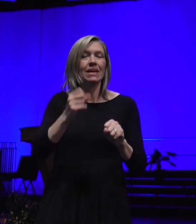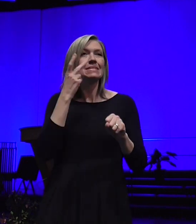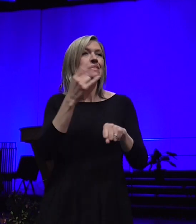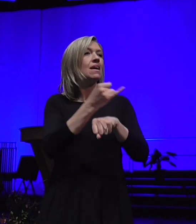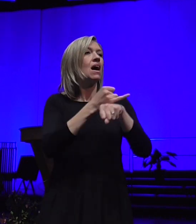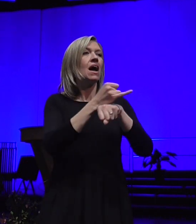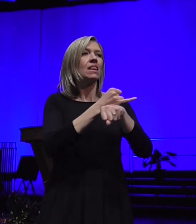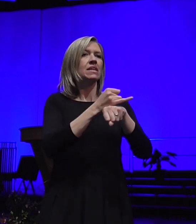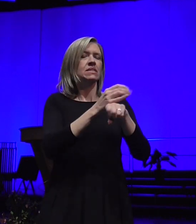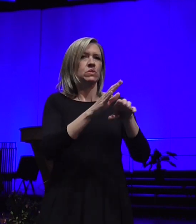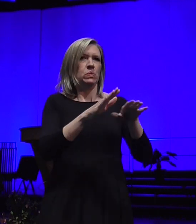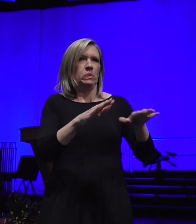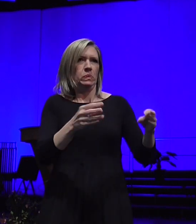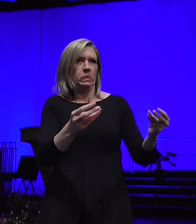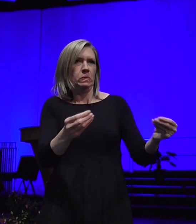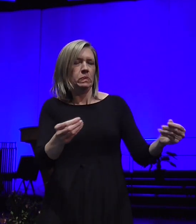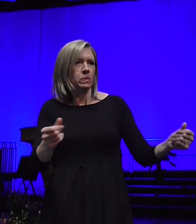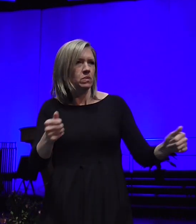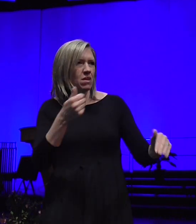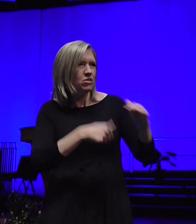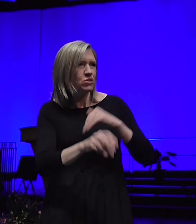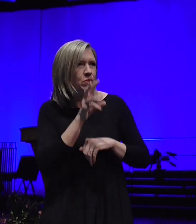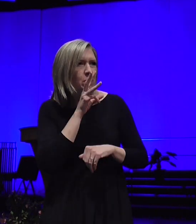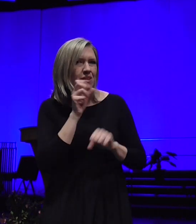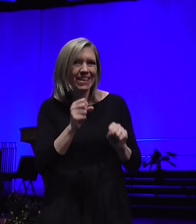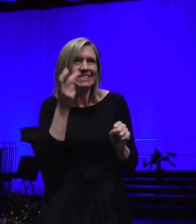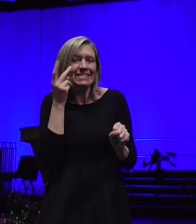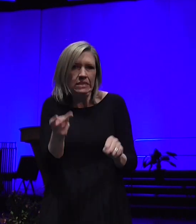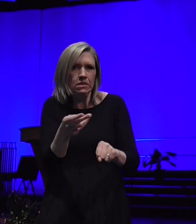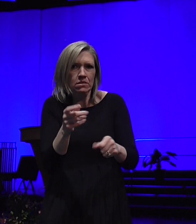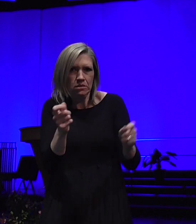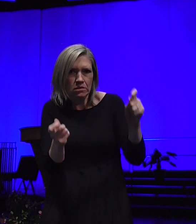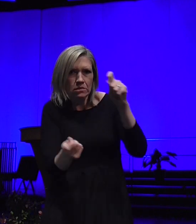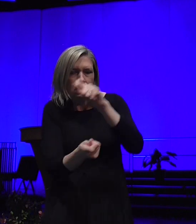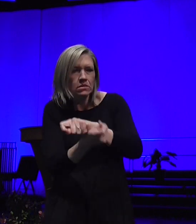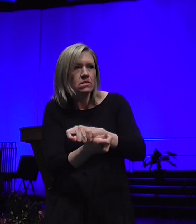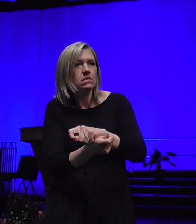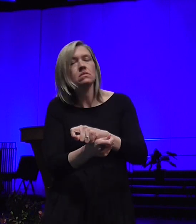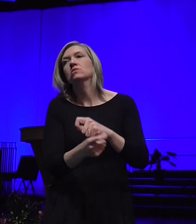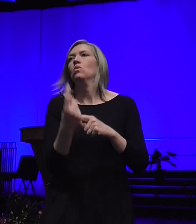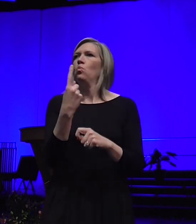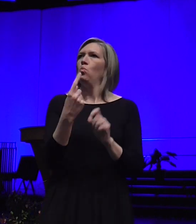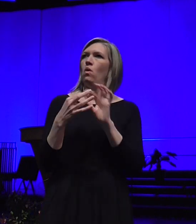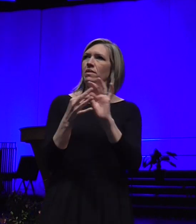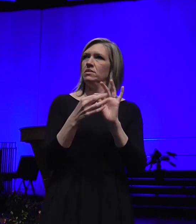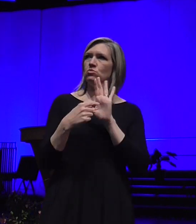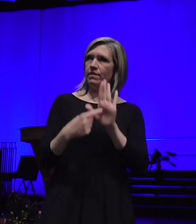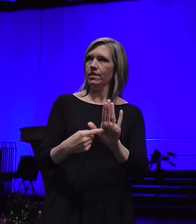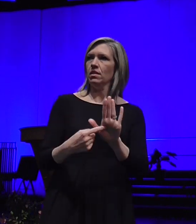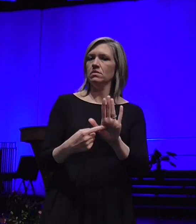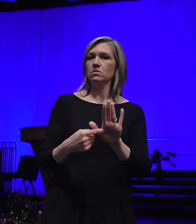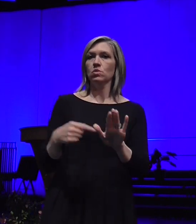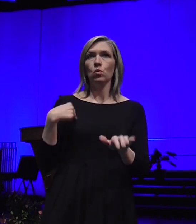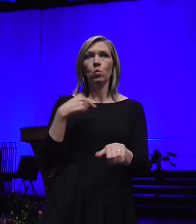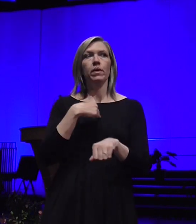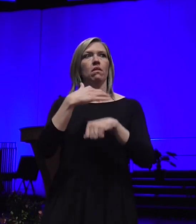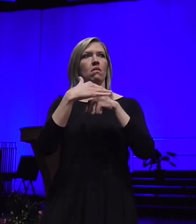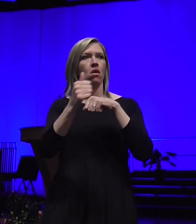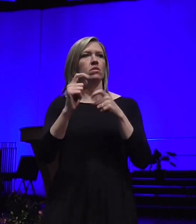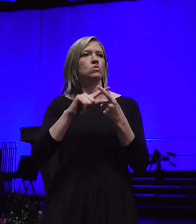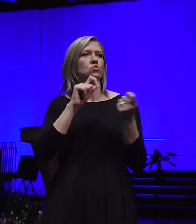are going to be underwater. We can see it. Oneness is being revealed. And we're being called on to change our